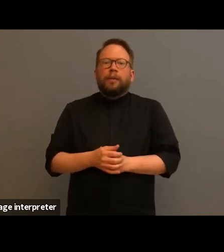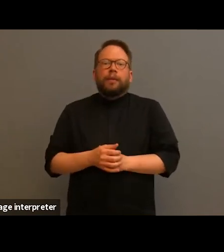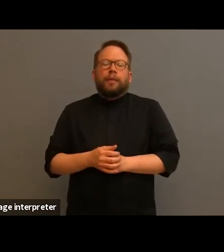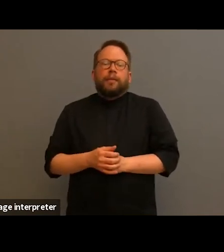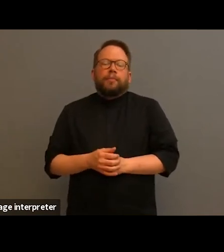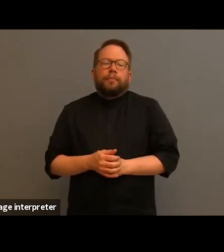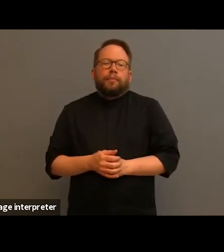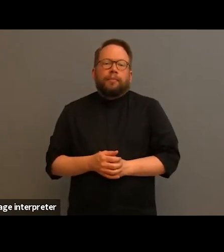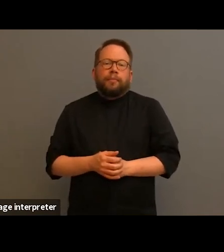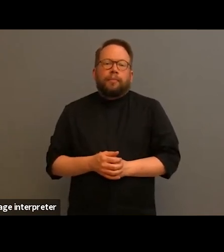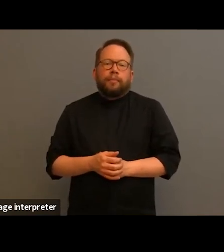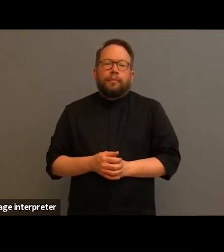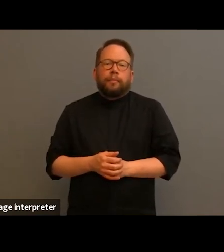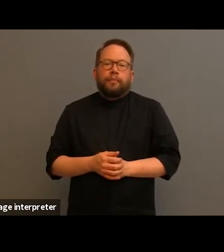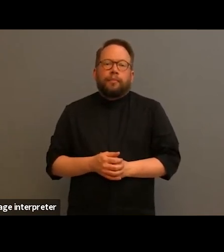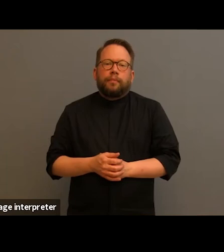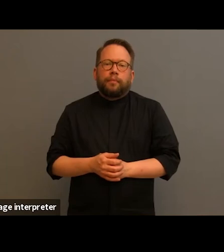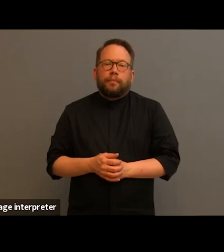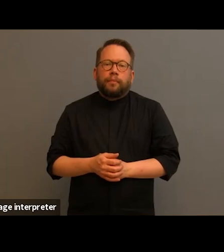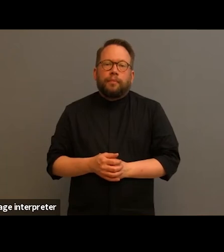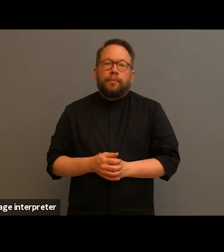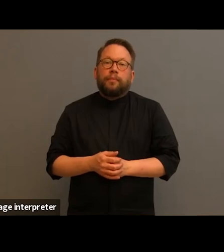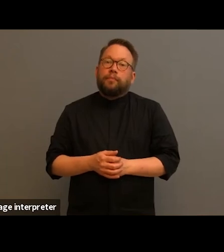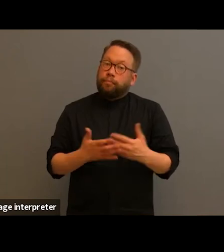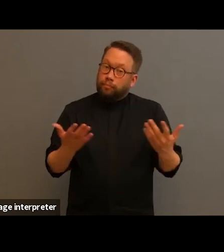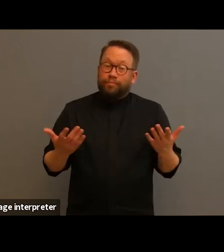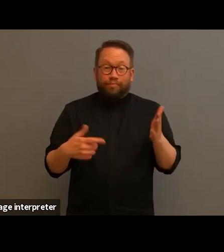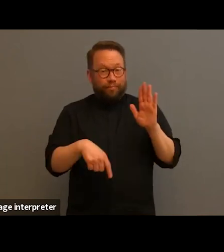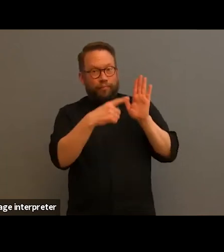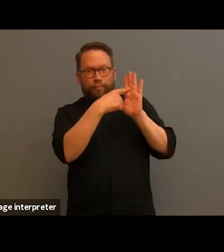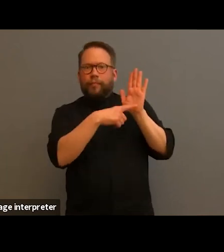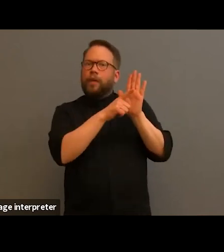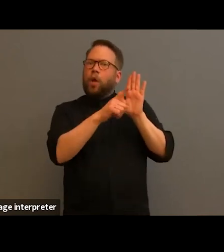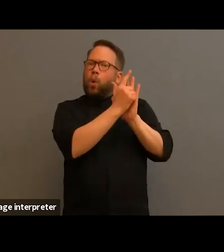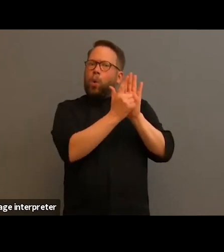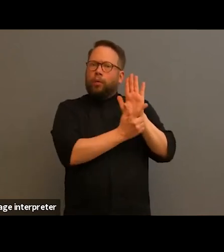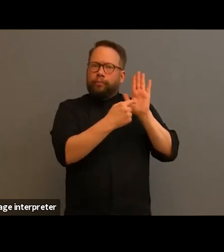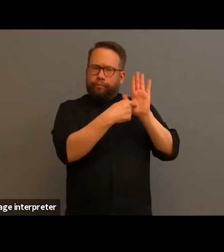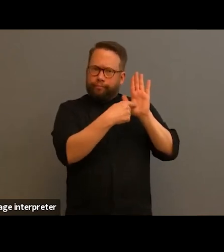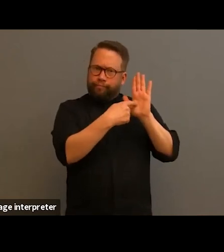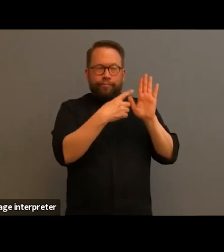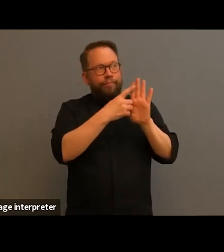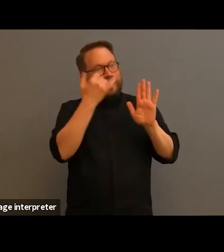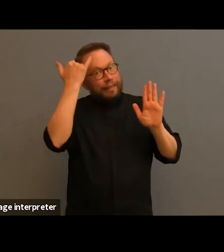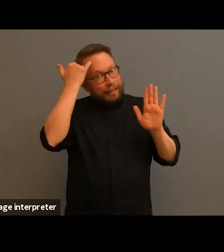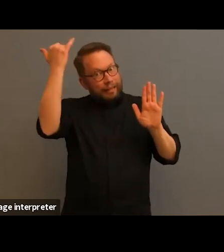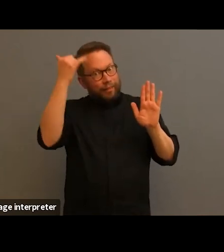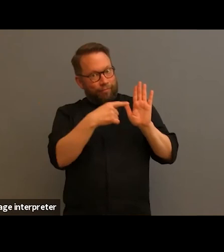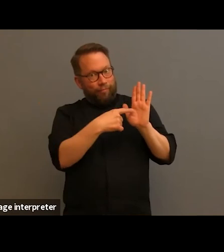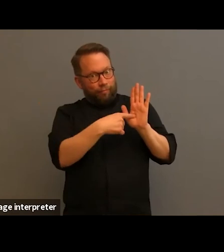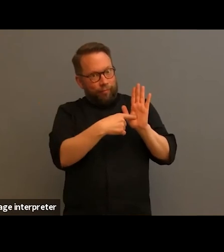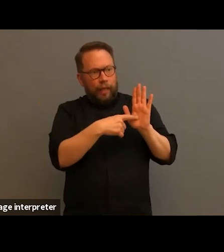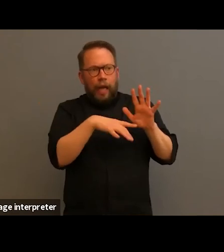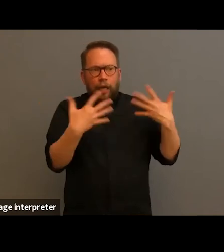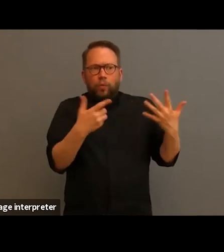Standardization and legislation contribute to innovation and improve development methods. With this systematic change, the cost